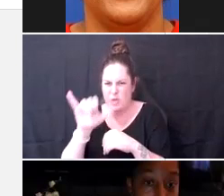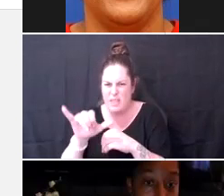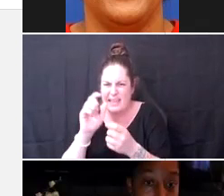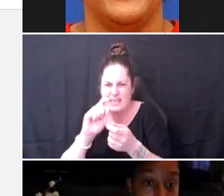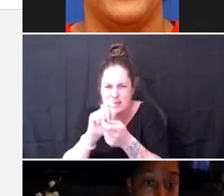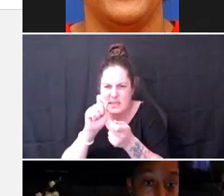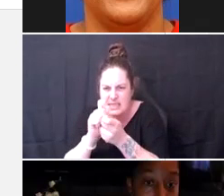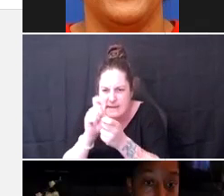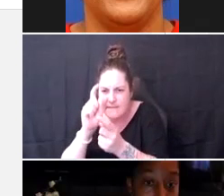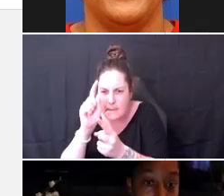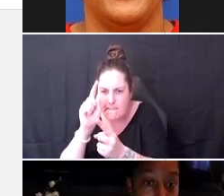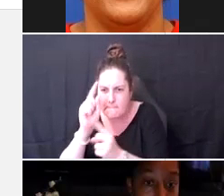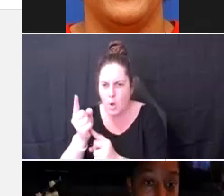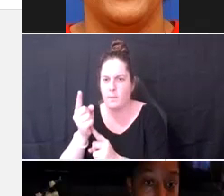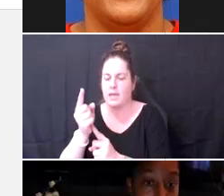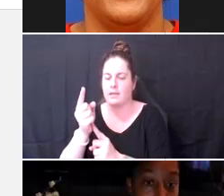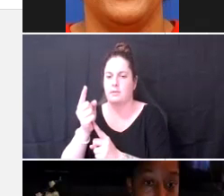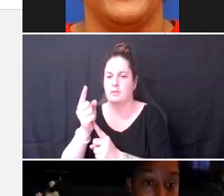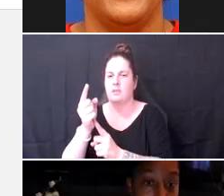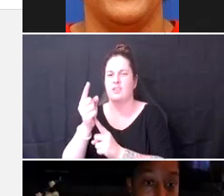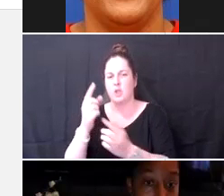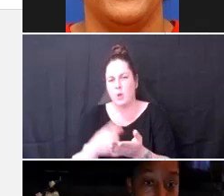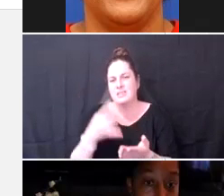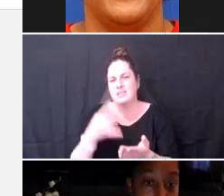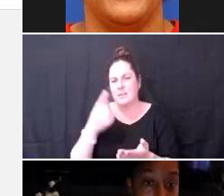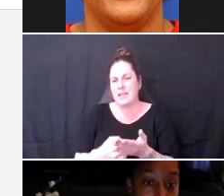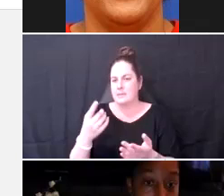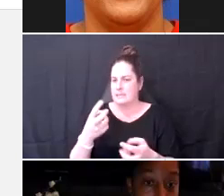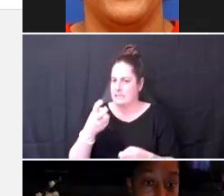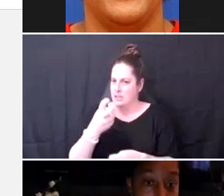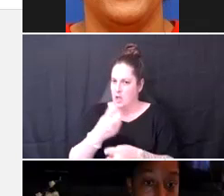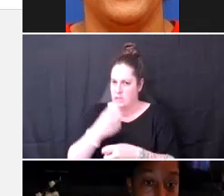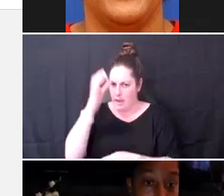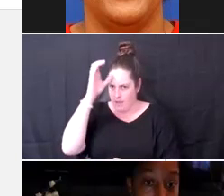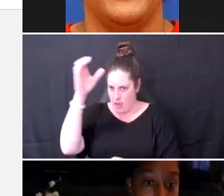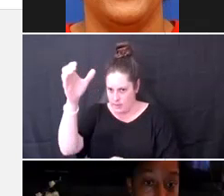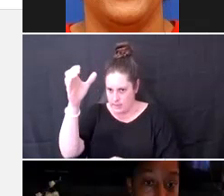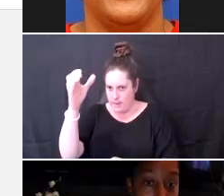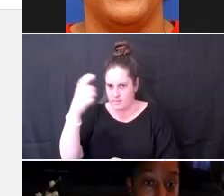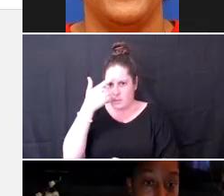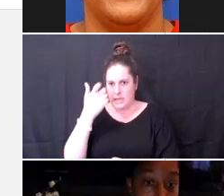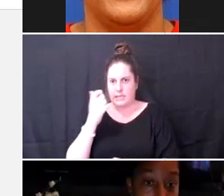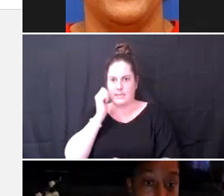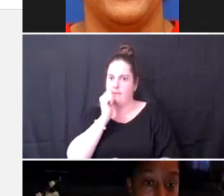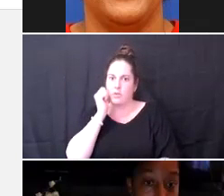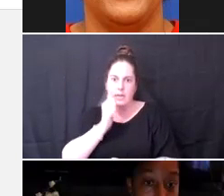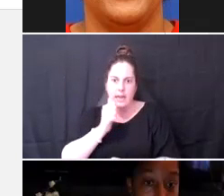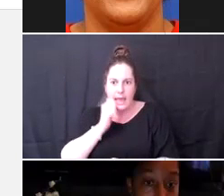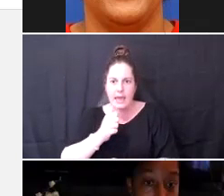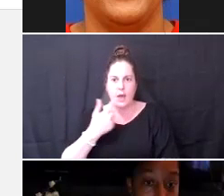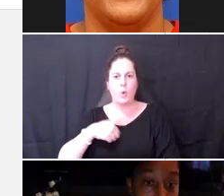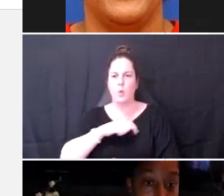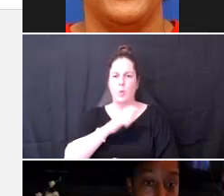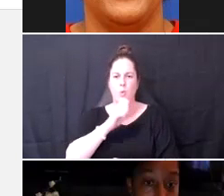that's a sometimes a difficult concept to understand, because in our everyday experience, we don't think